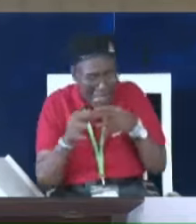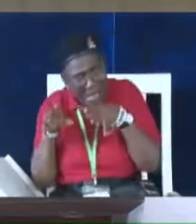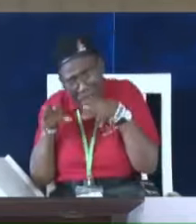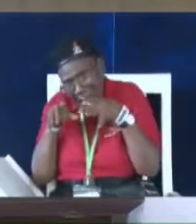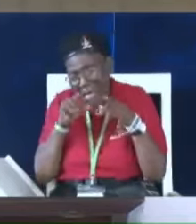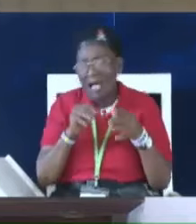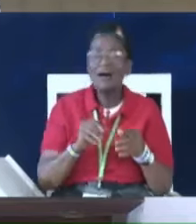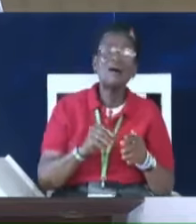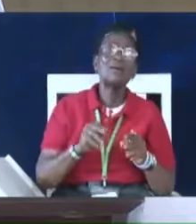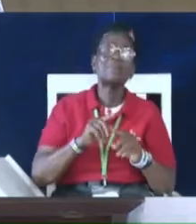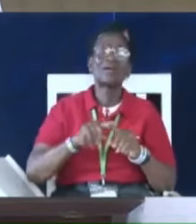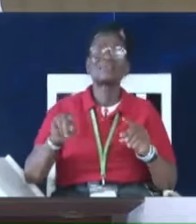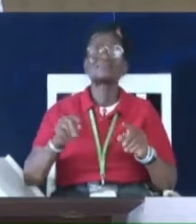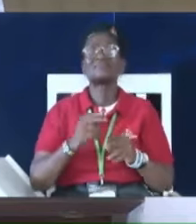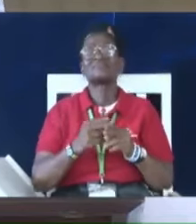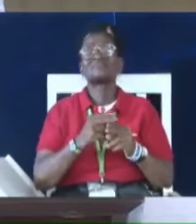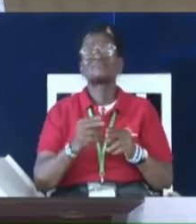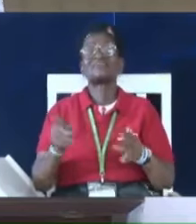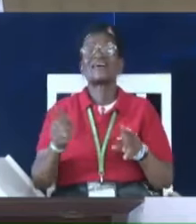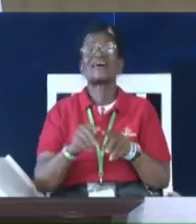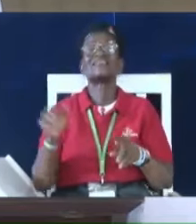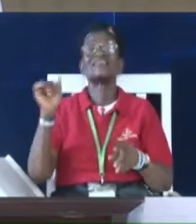But as soon as they leave your house,